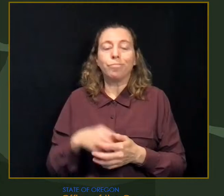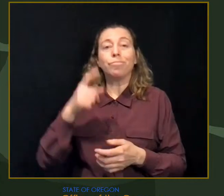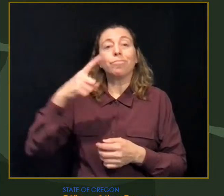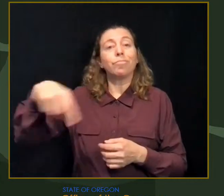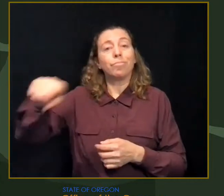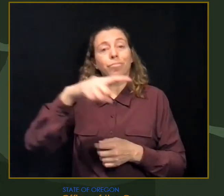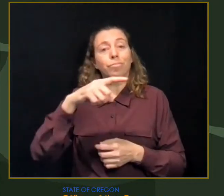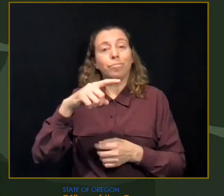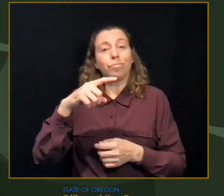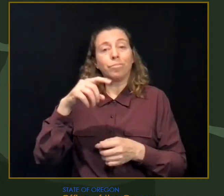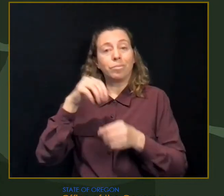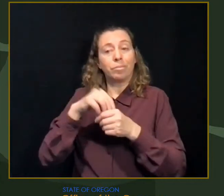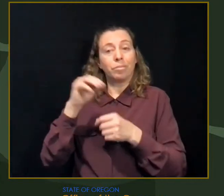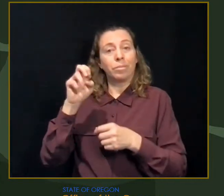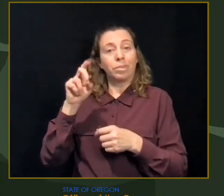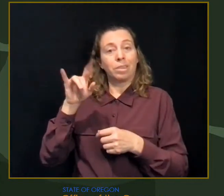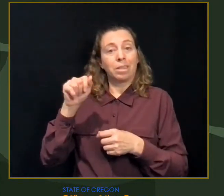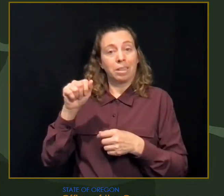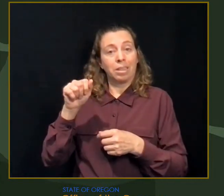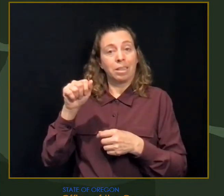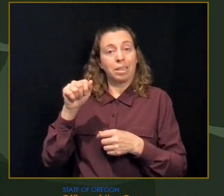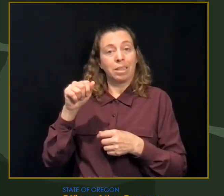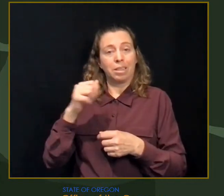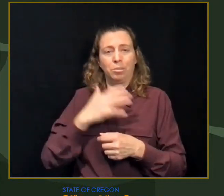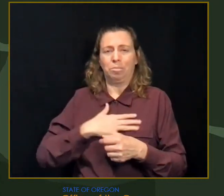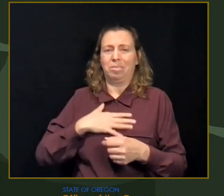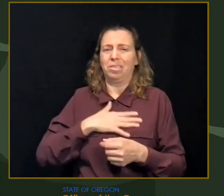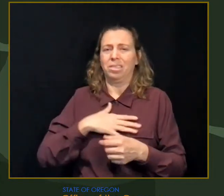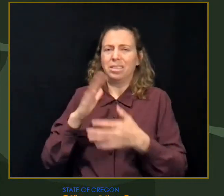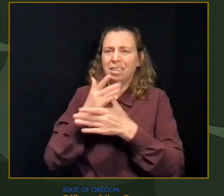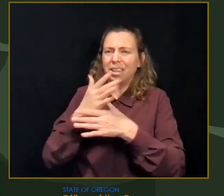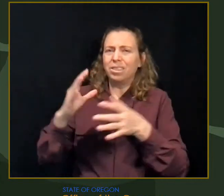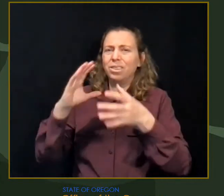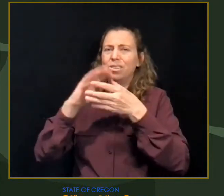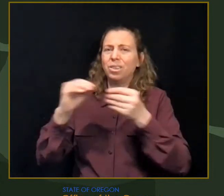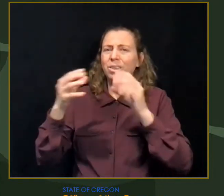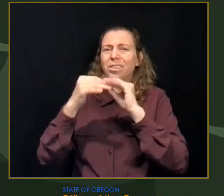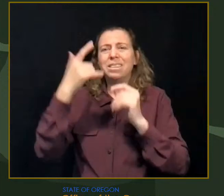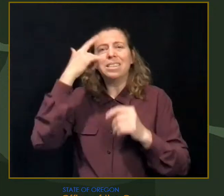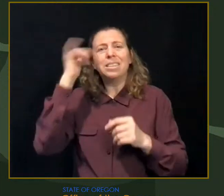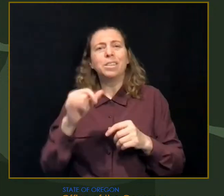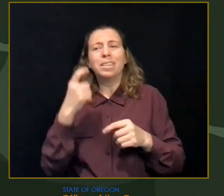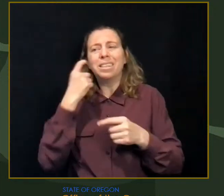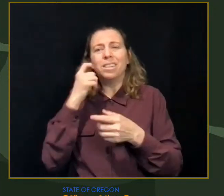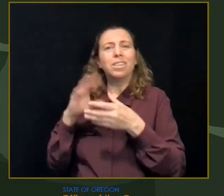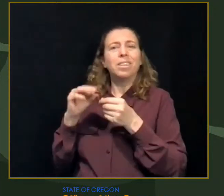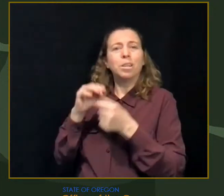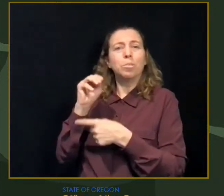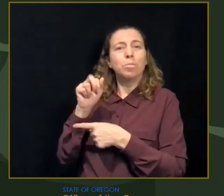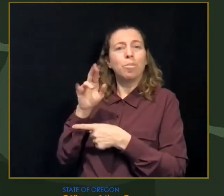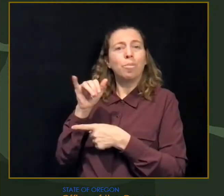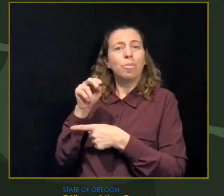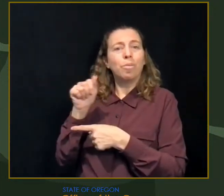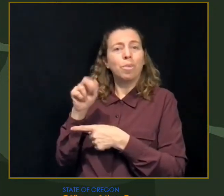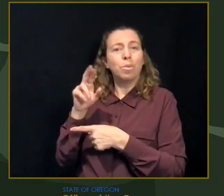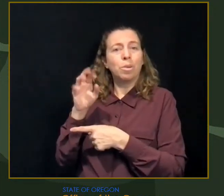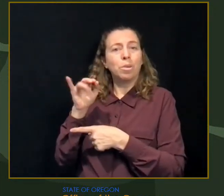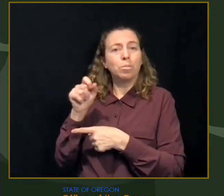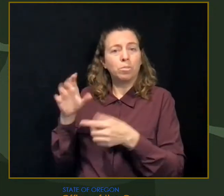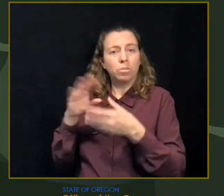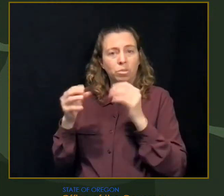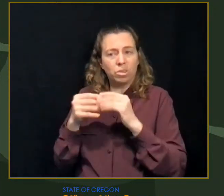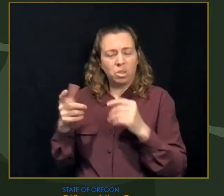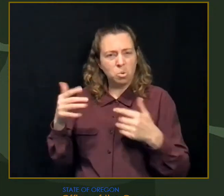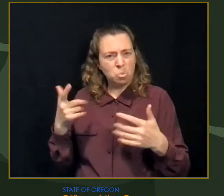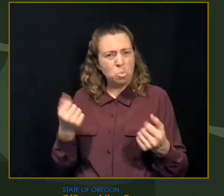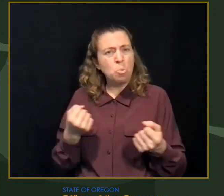story of young people like Mariana. Her story is extremely scary, and